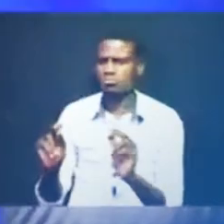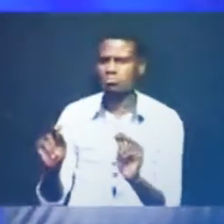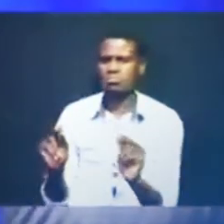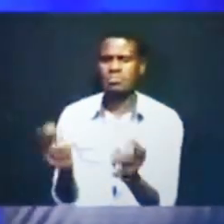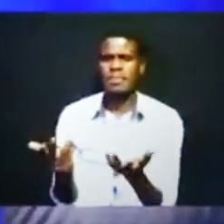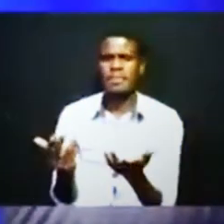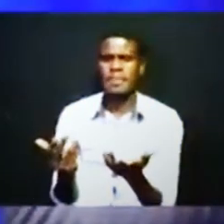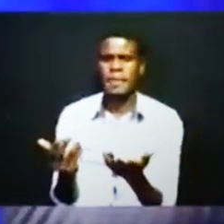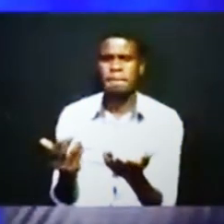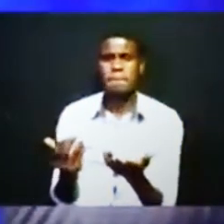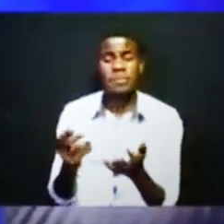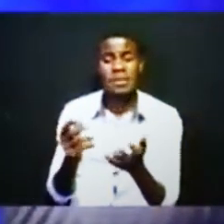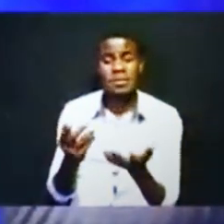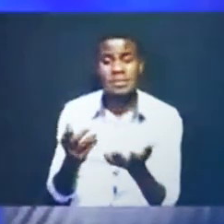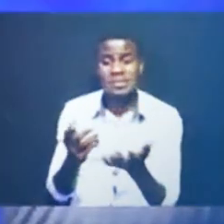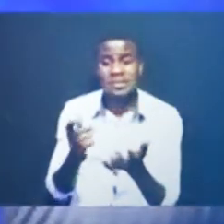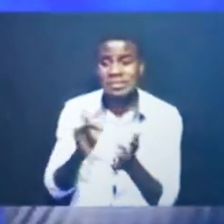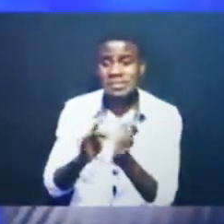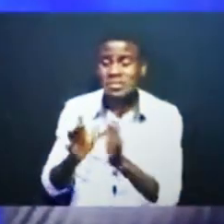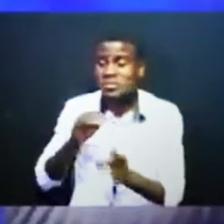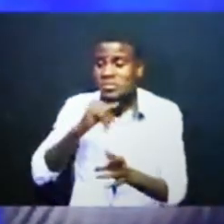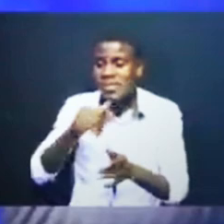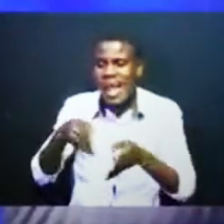He was not swayed by their praise.